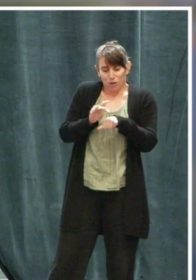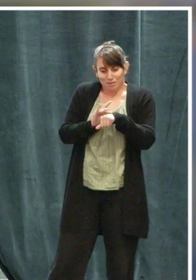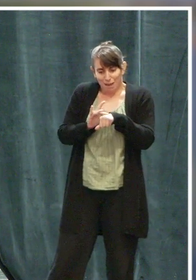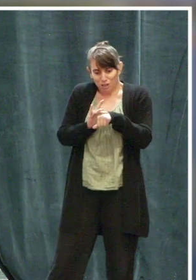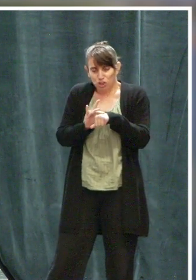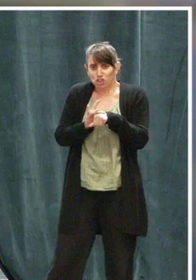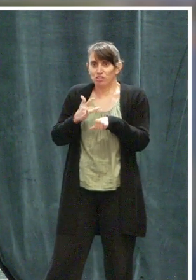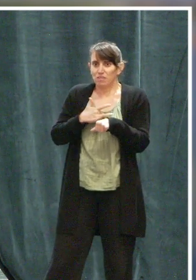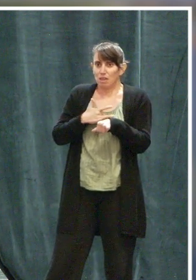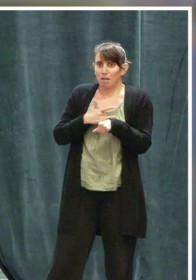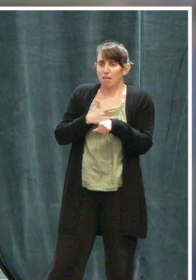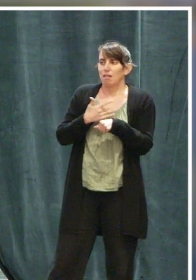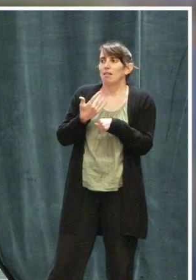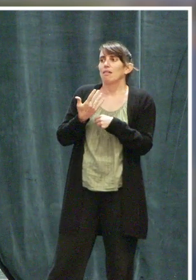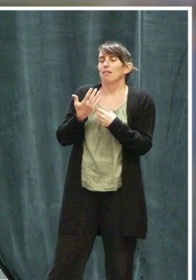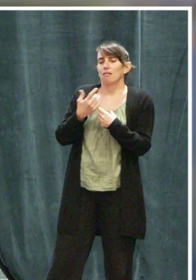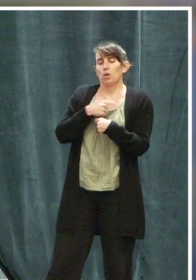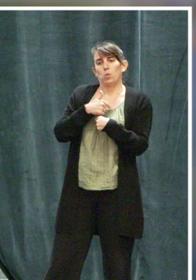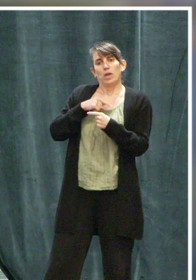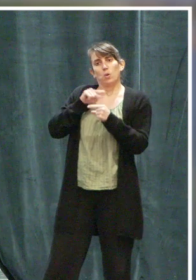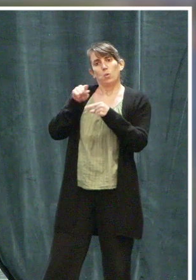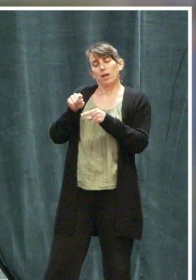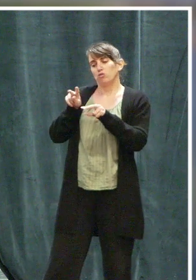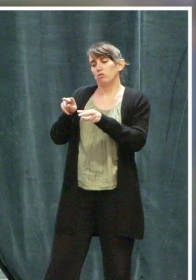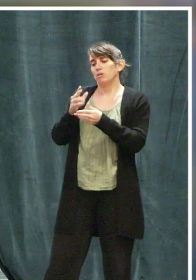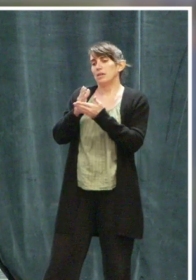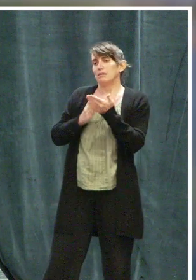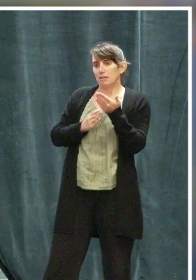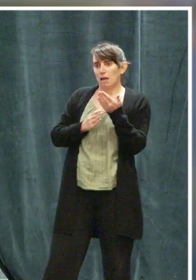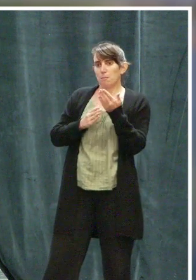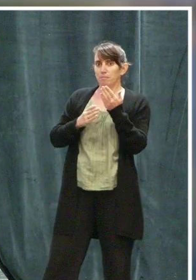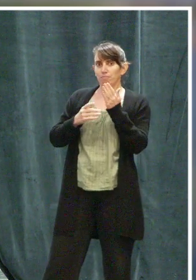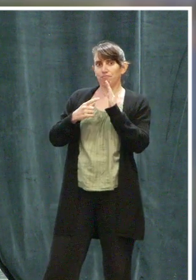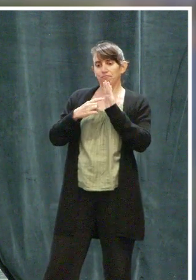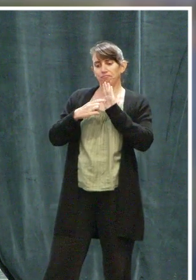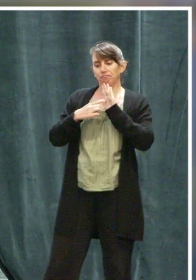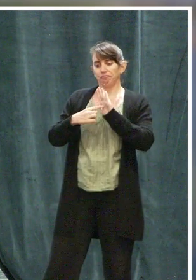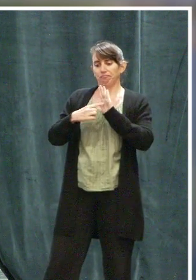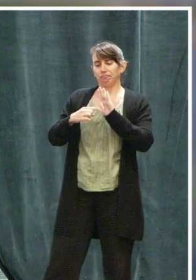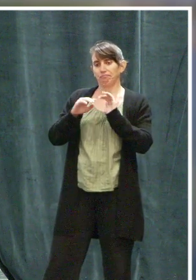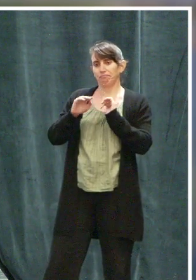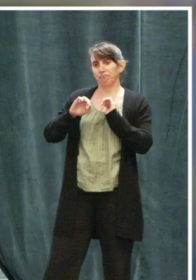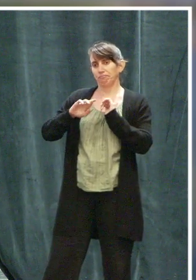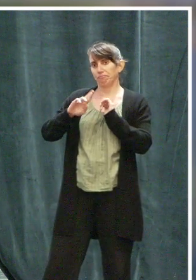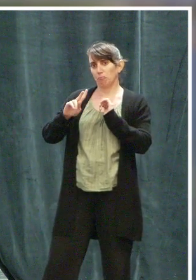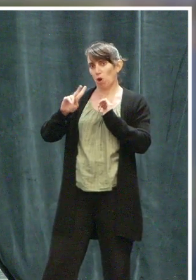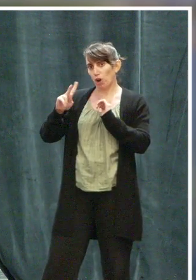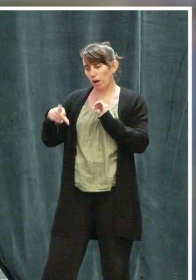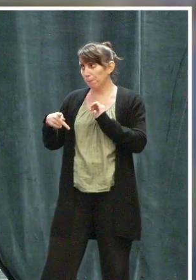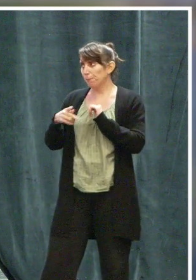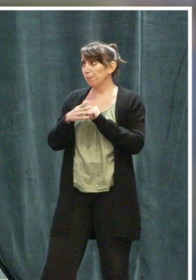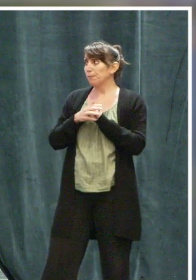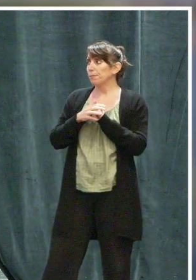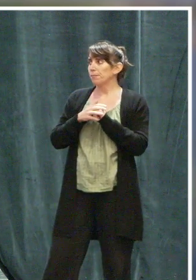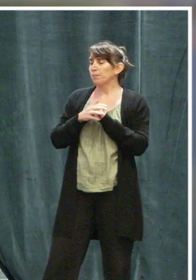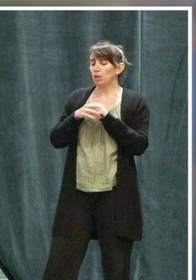Brooklyn last month to look at some of the markups of some of the form liner work and some of the the dyeing work on